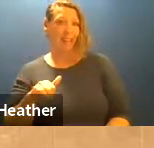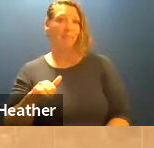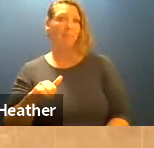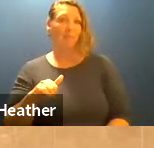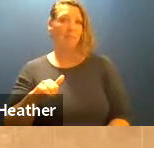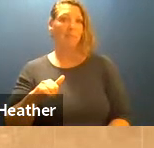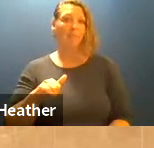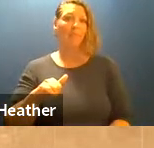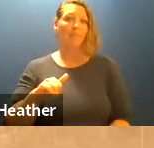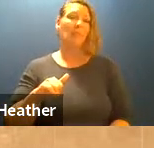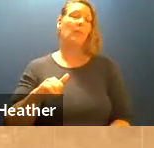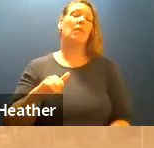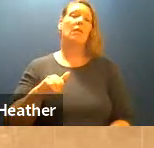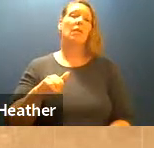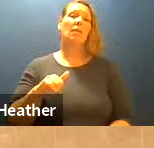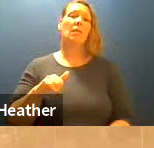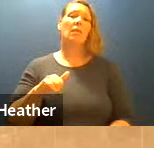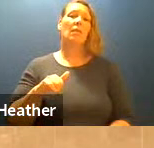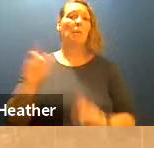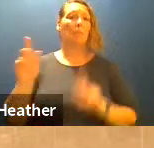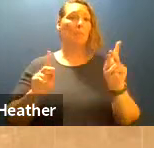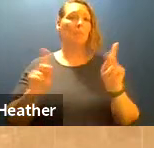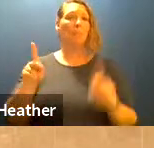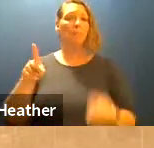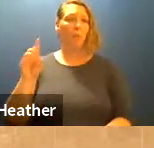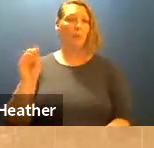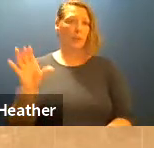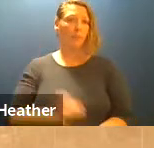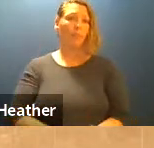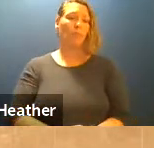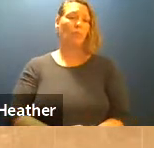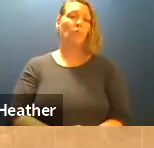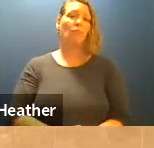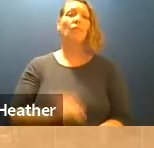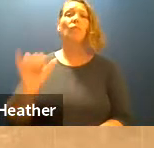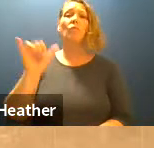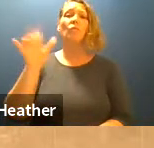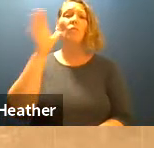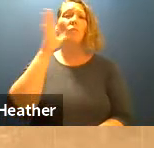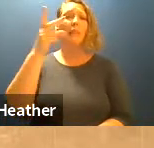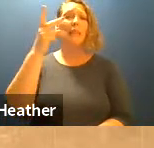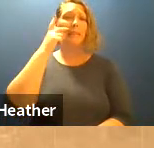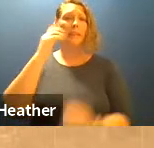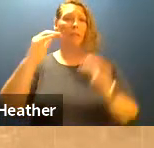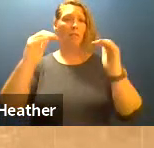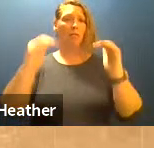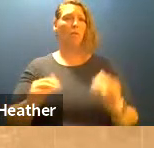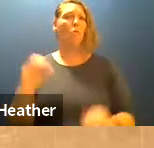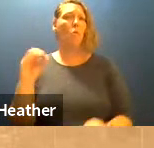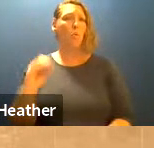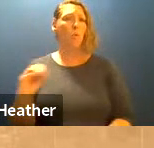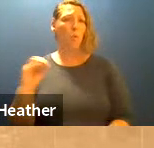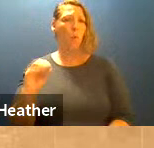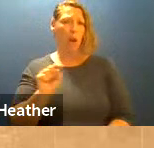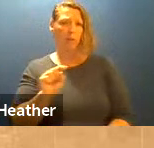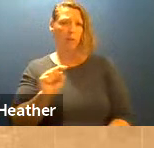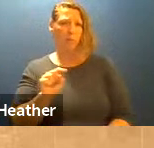census tract are people of color. You can also see down on the Oregon side,